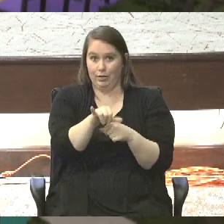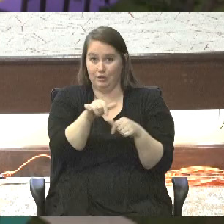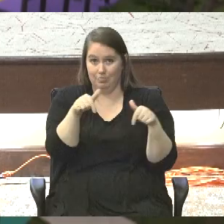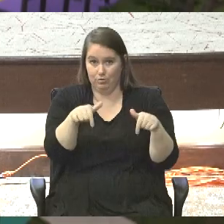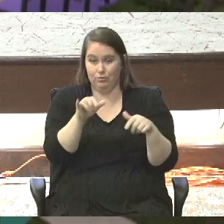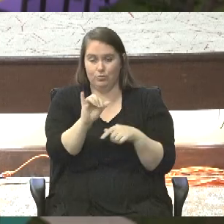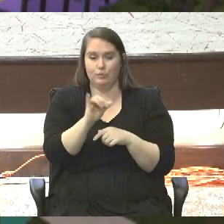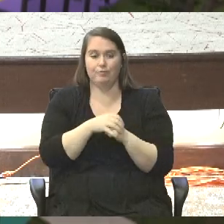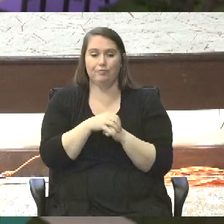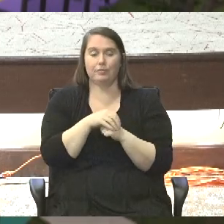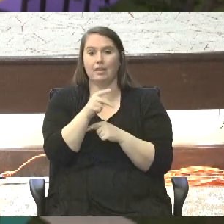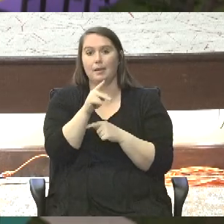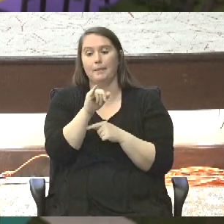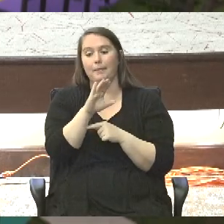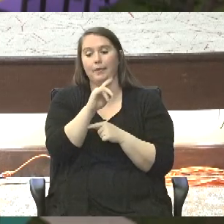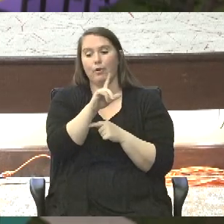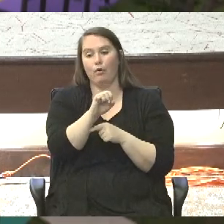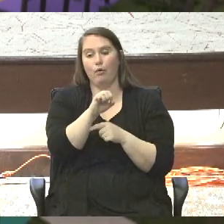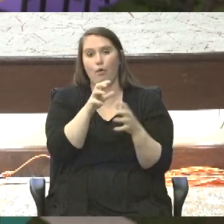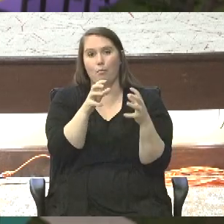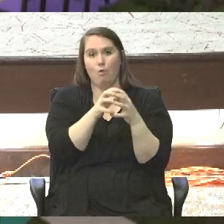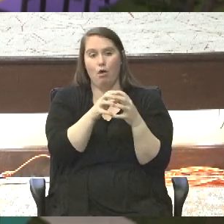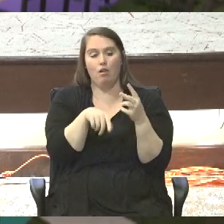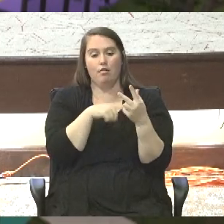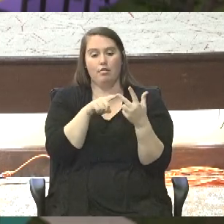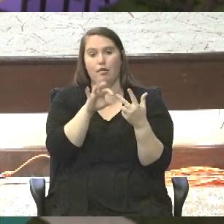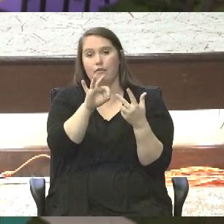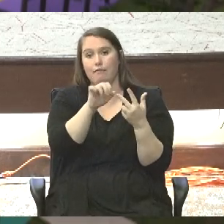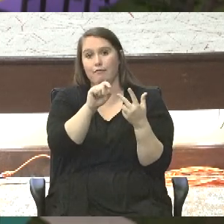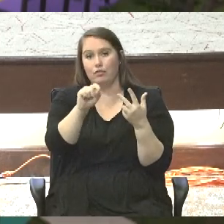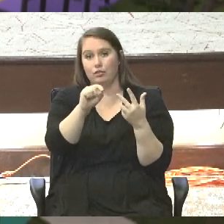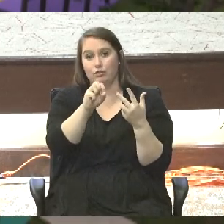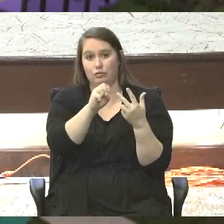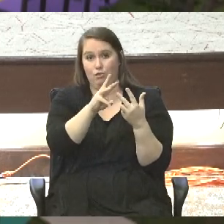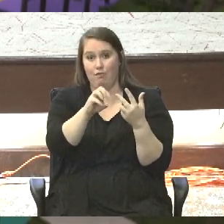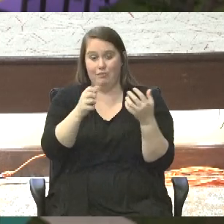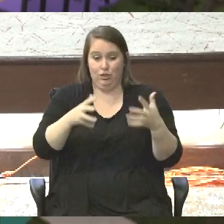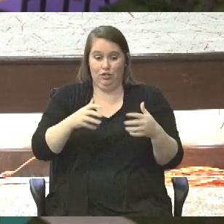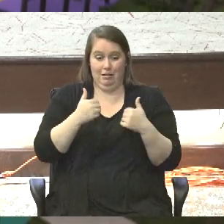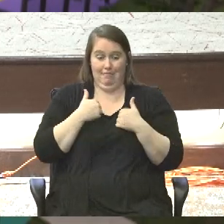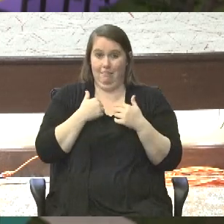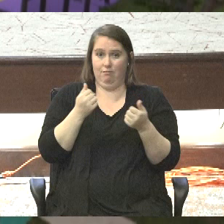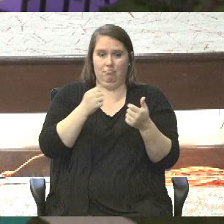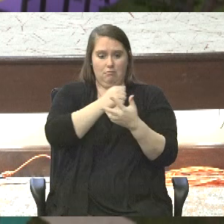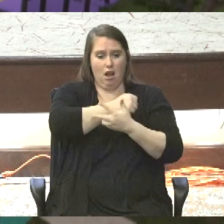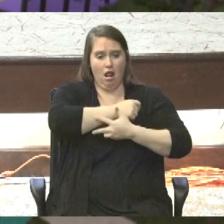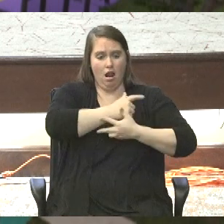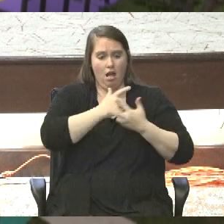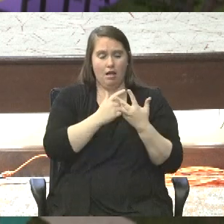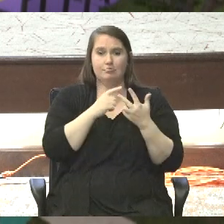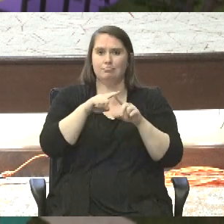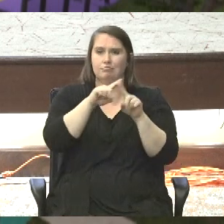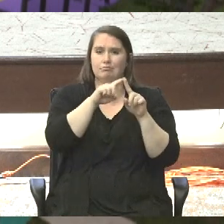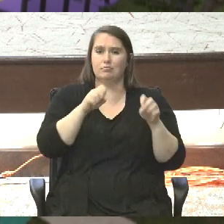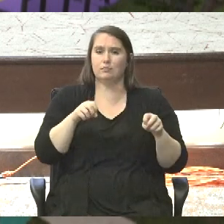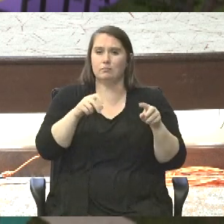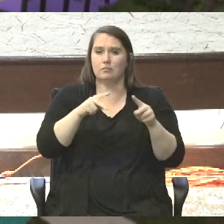in the pickleball and also the futsal to create different recreation opportunities that will complement the activities that we have